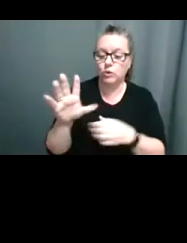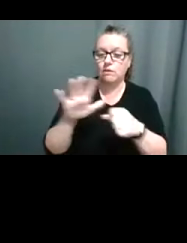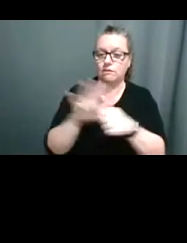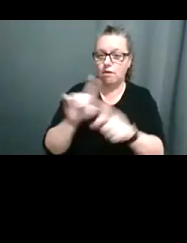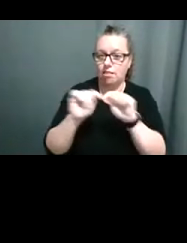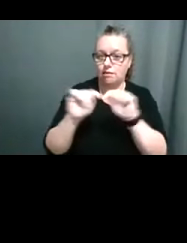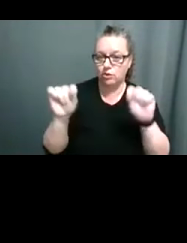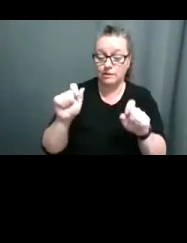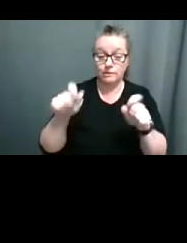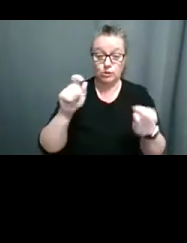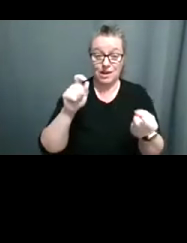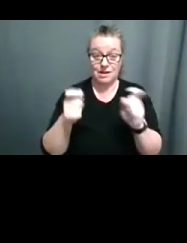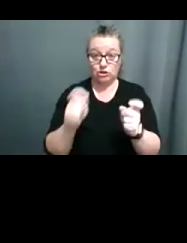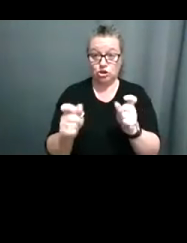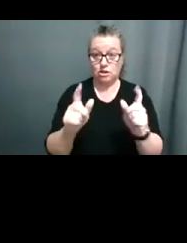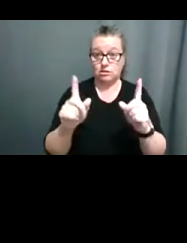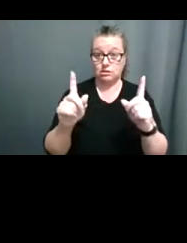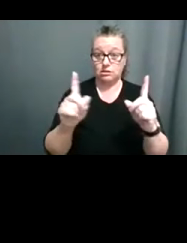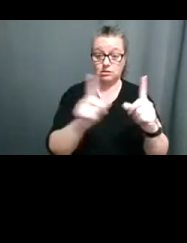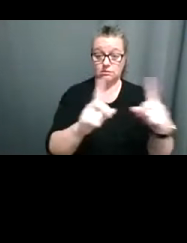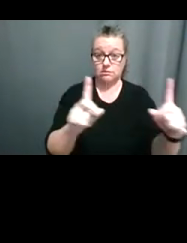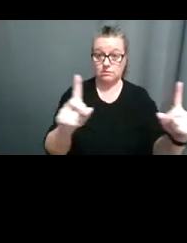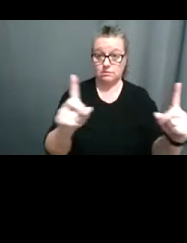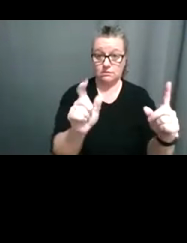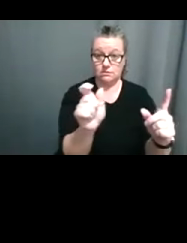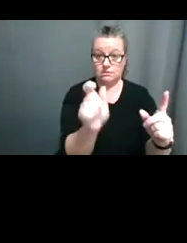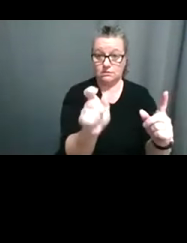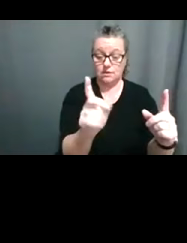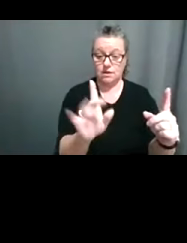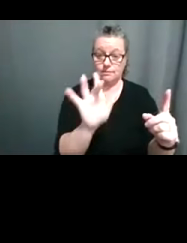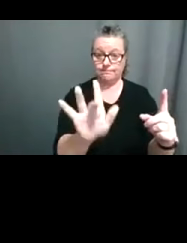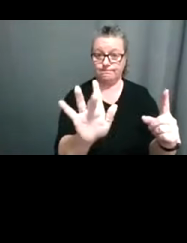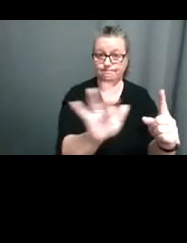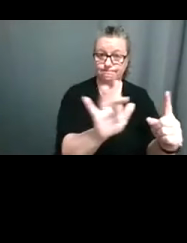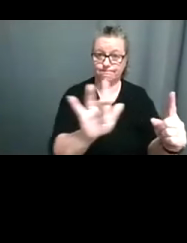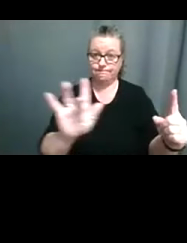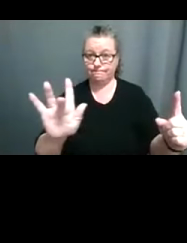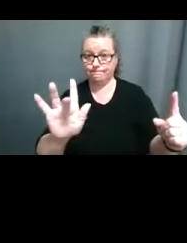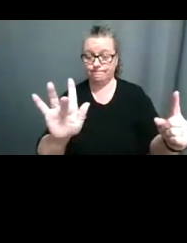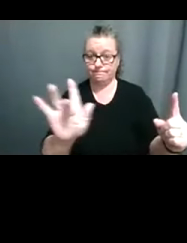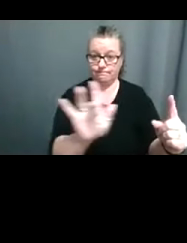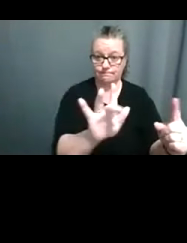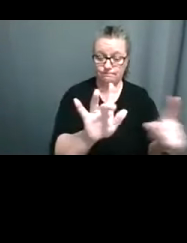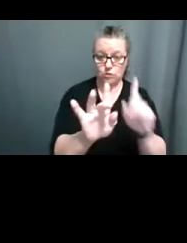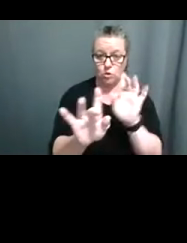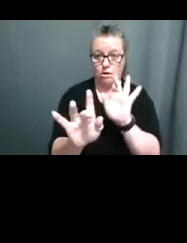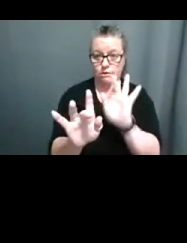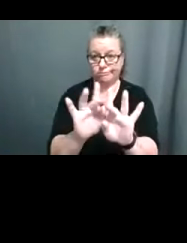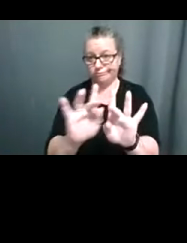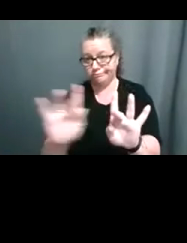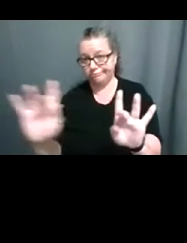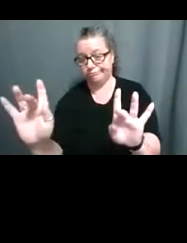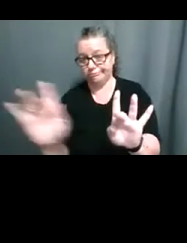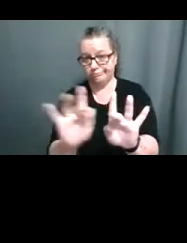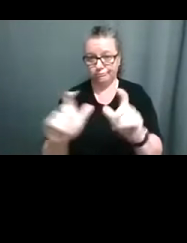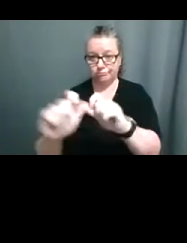can adjust the screen view here to make the presentation or the speaker larger by adjusting the vertical bar from